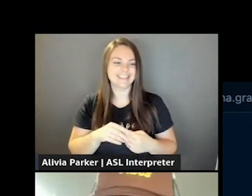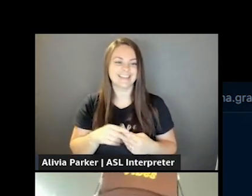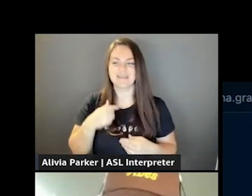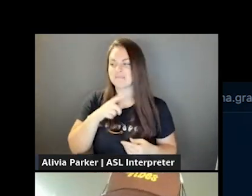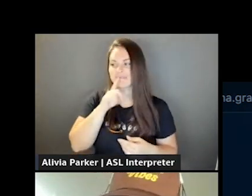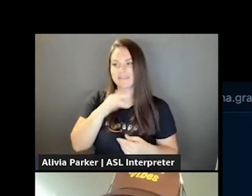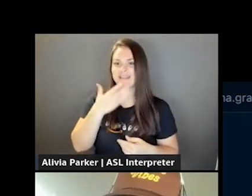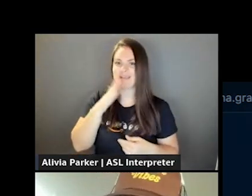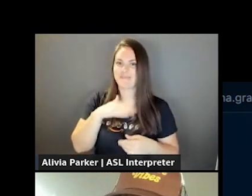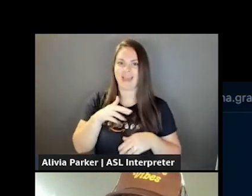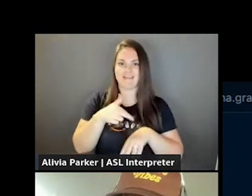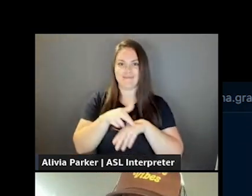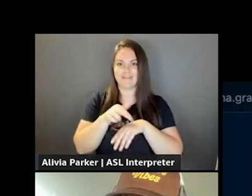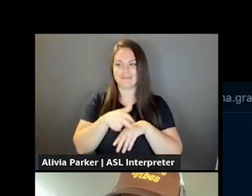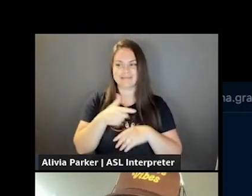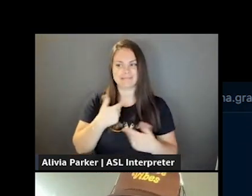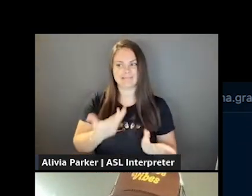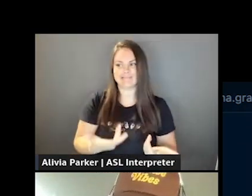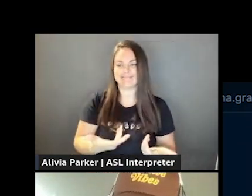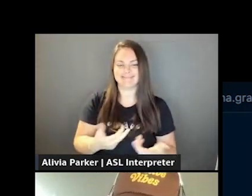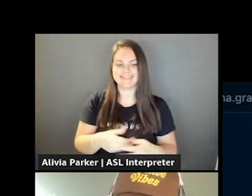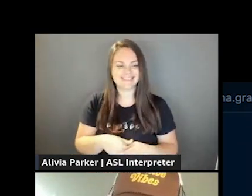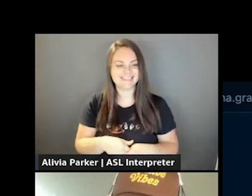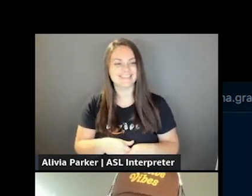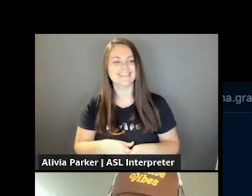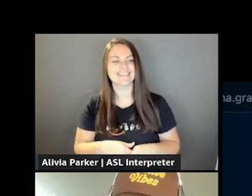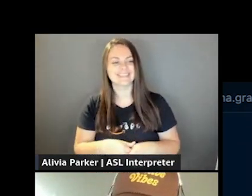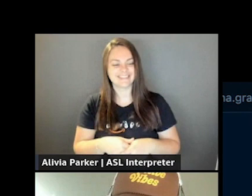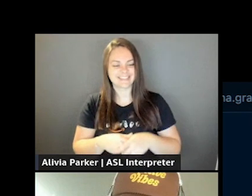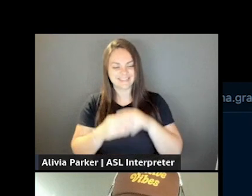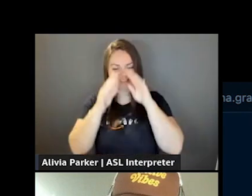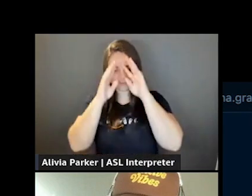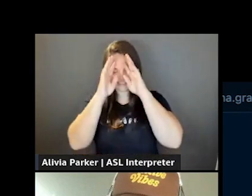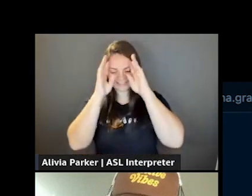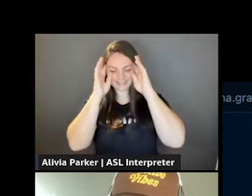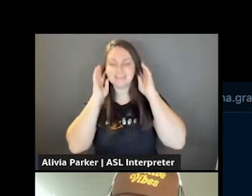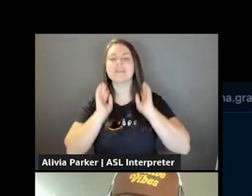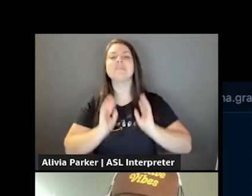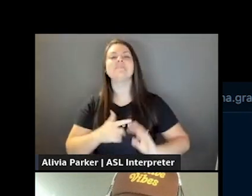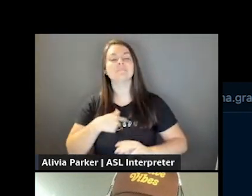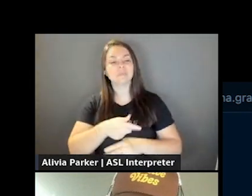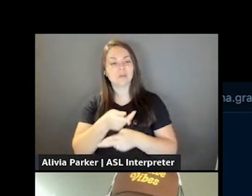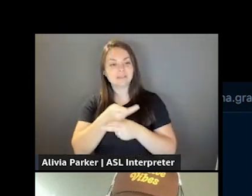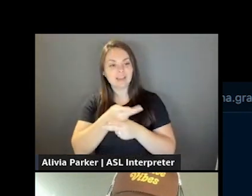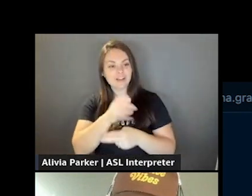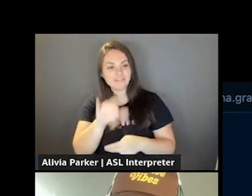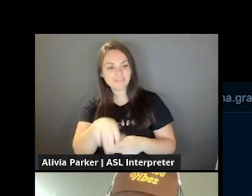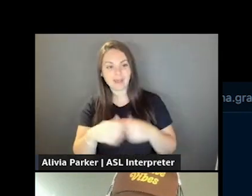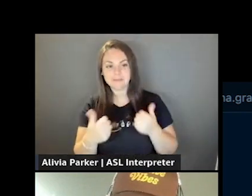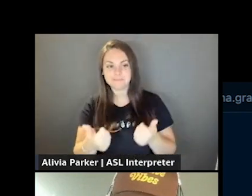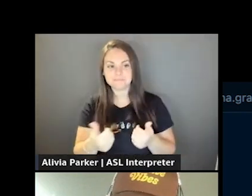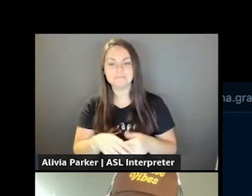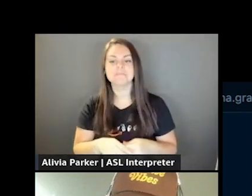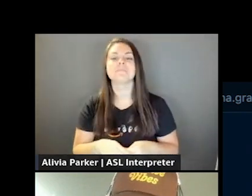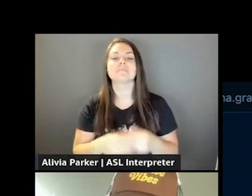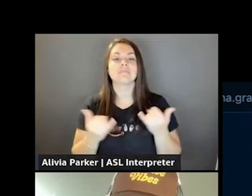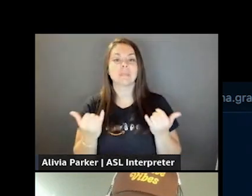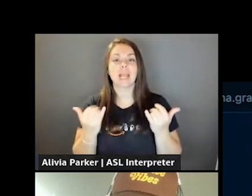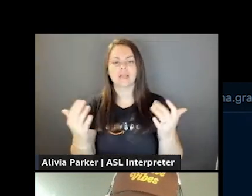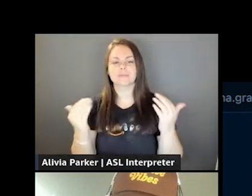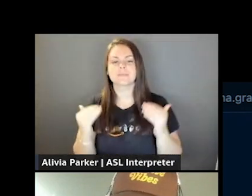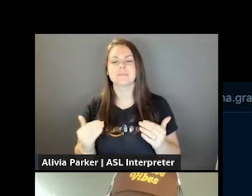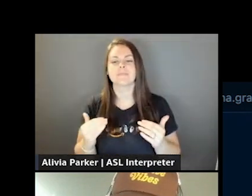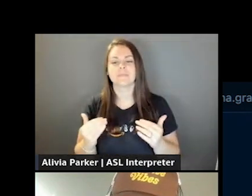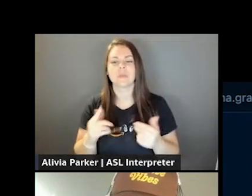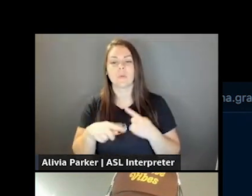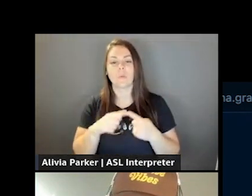at references. So we got that taken care of. What I'm going to go ahead and do here is show you what got generated